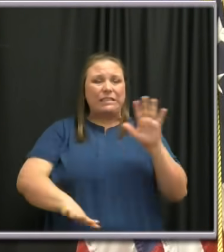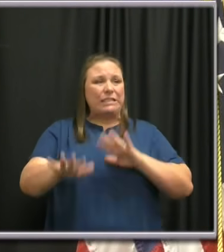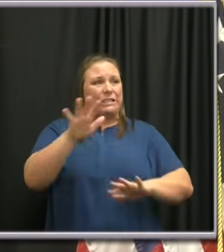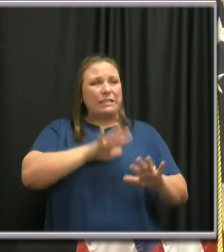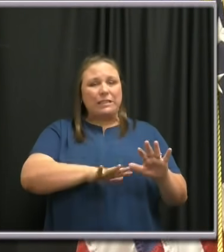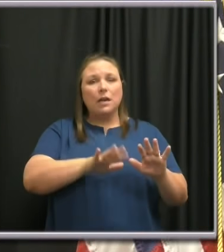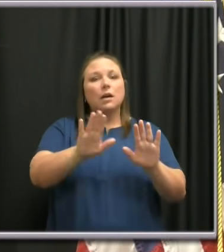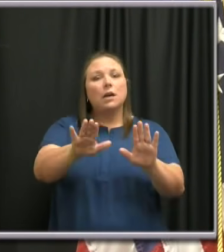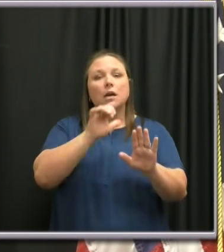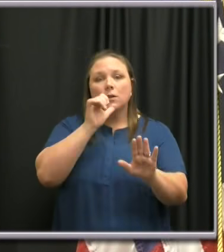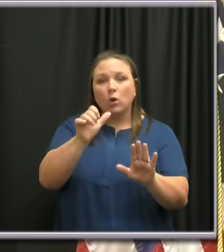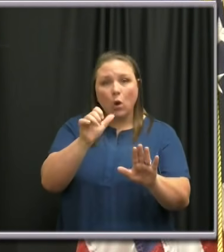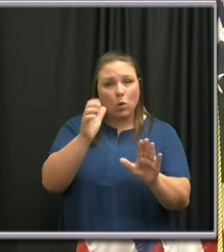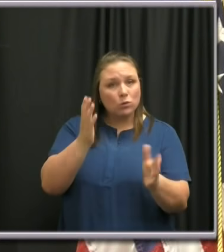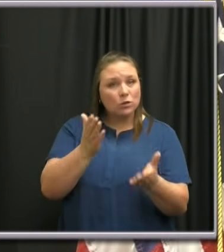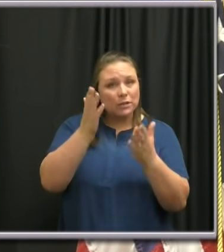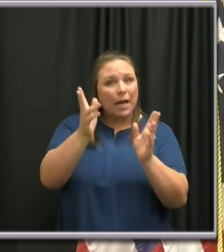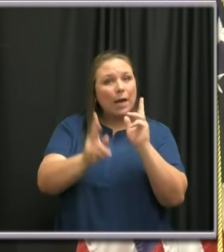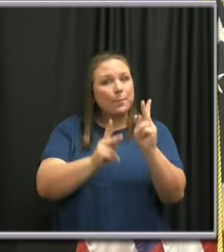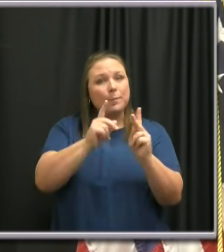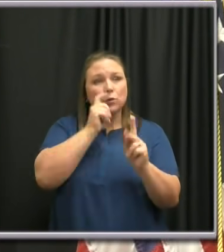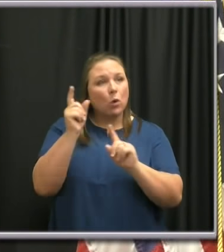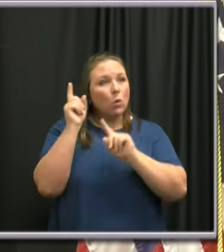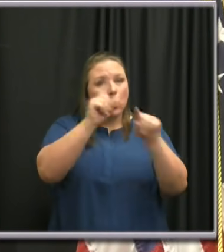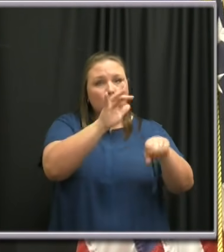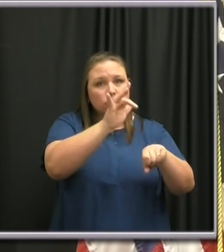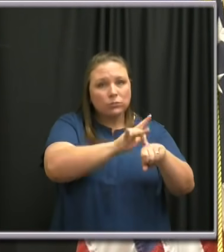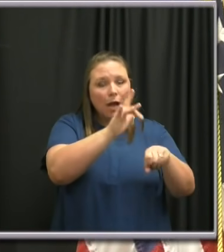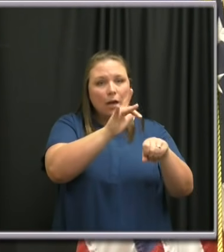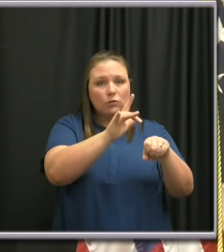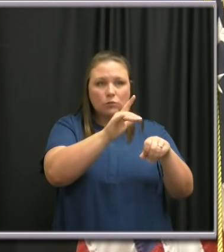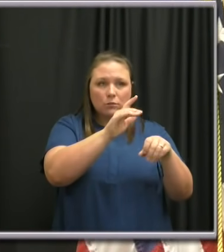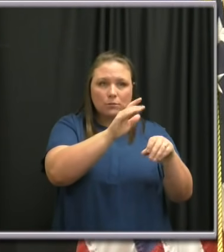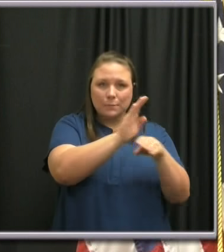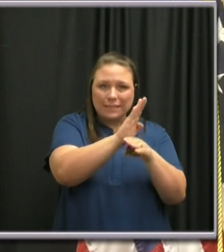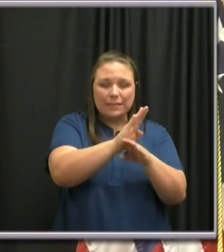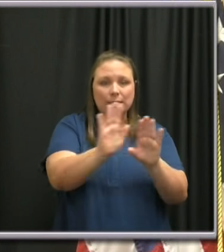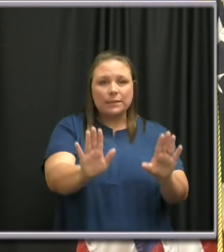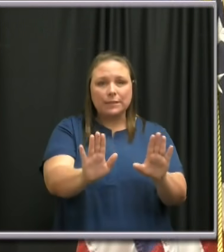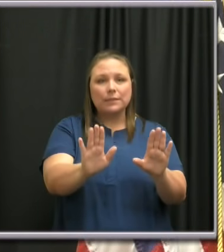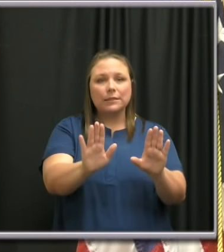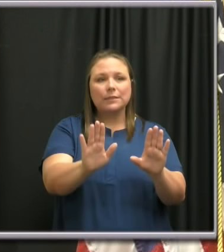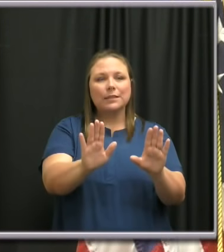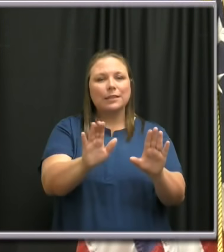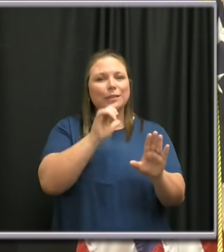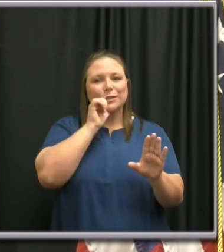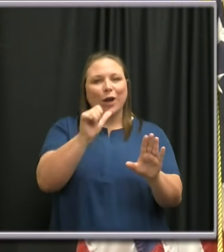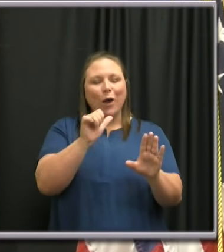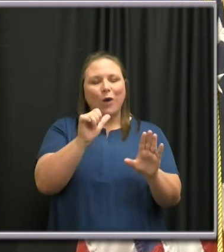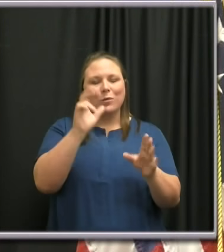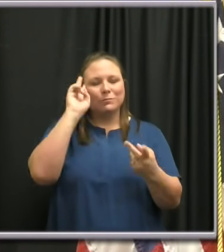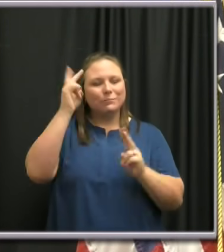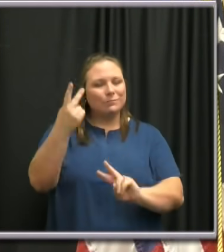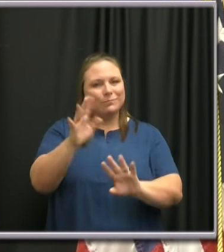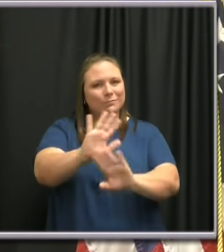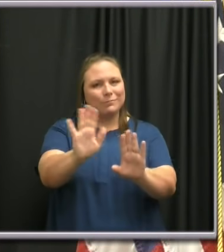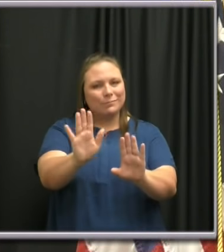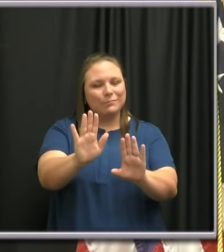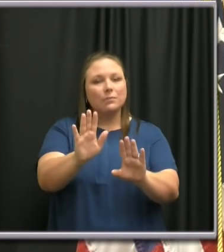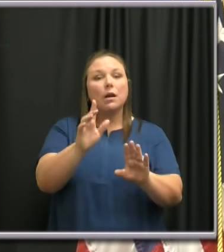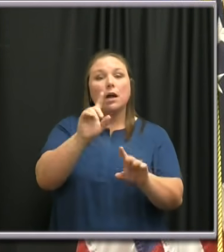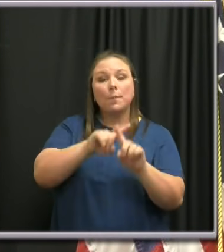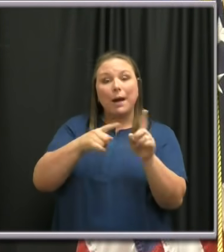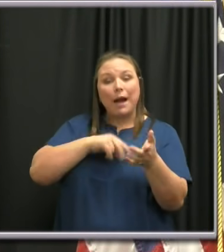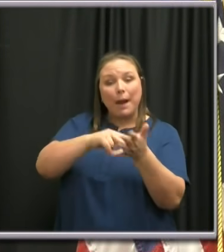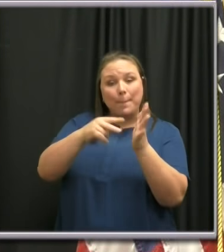I'm not suggesting that people not patronize businesses. Please don't. That's not what I'm saying. What